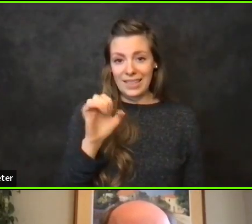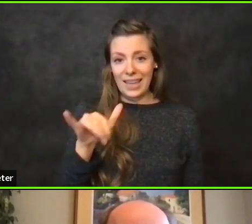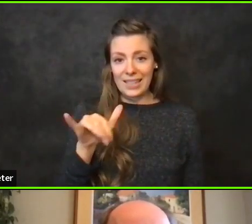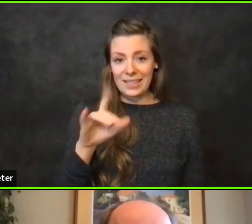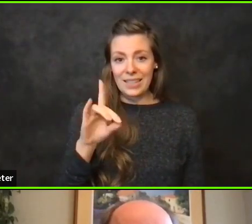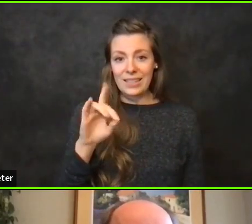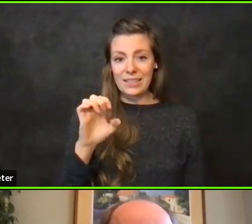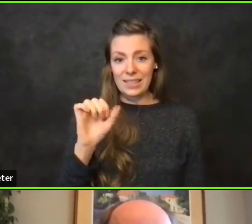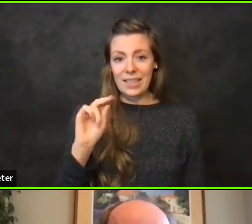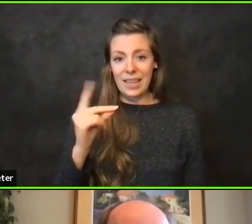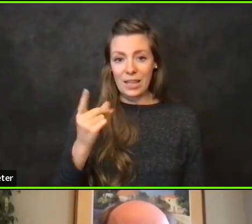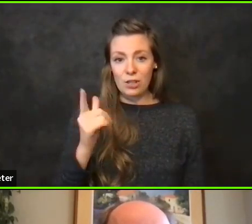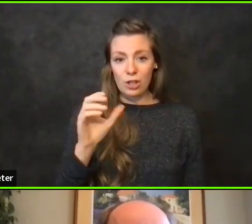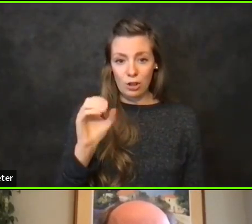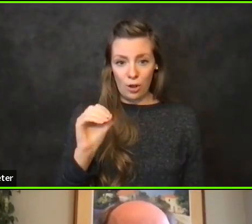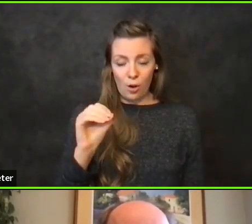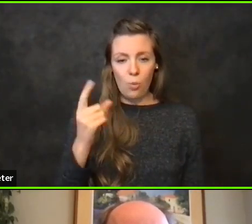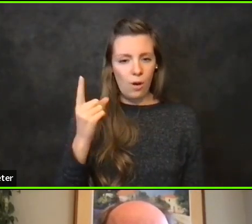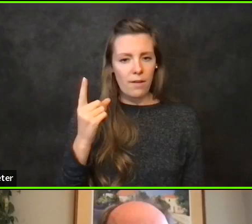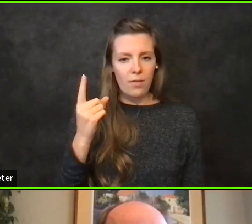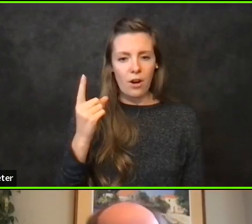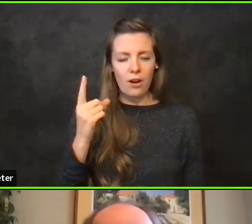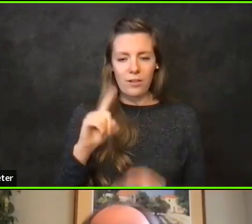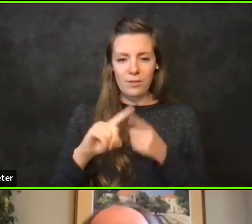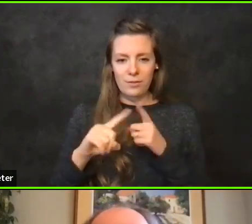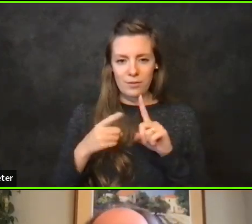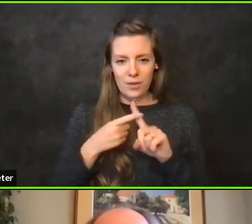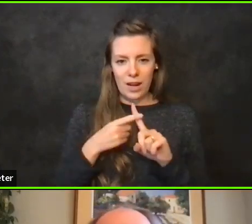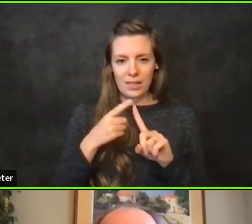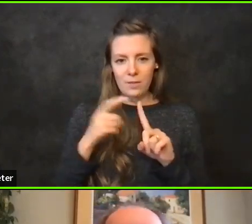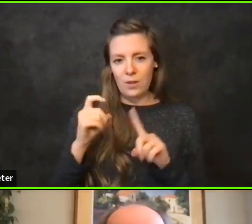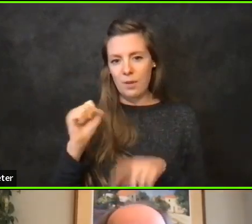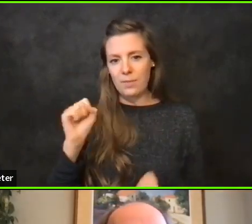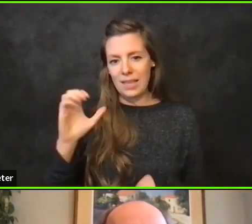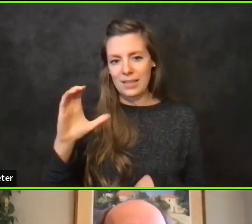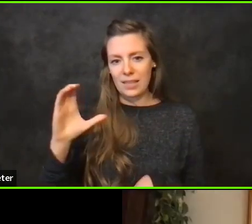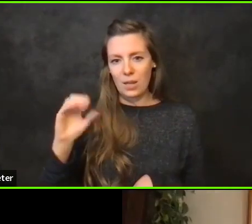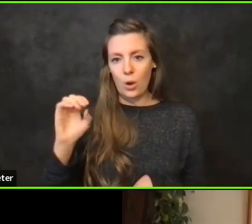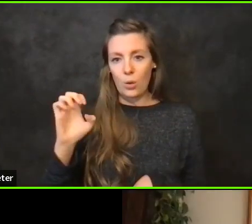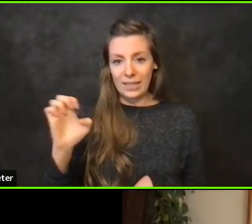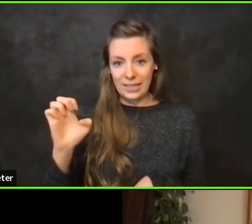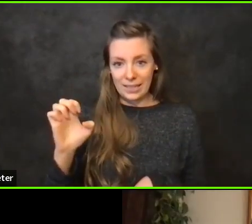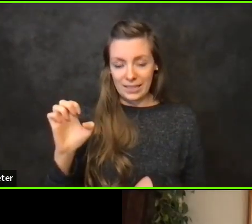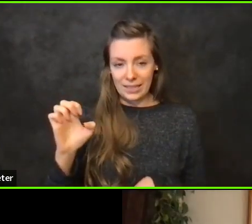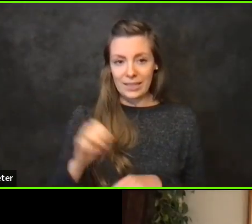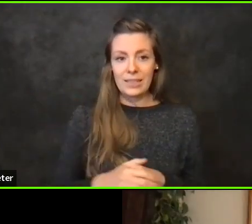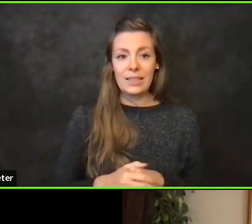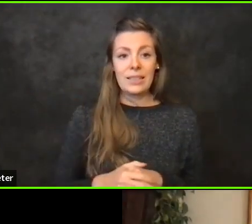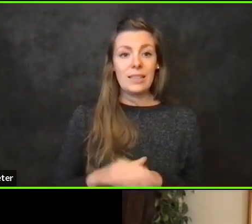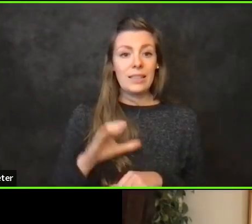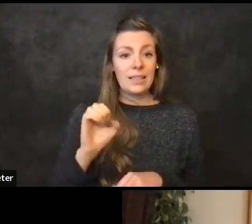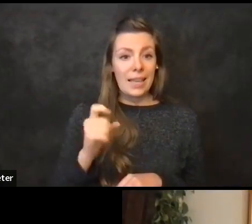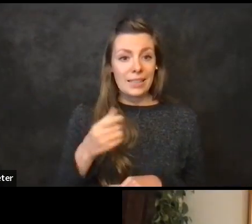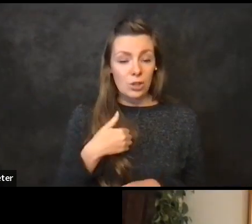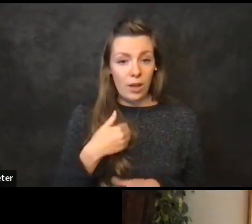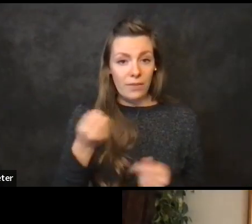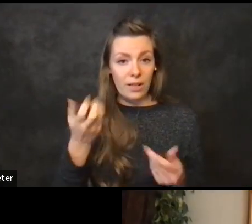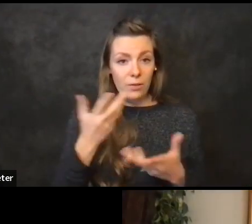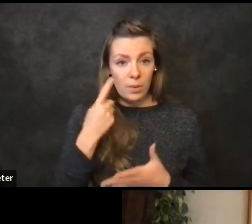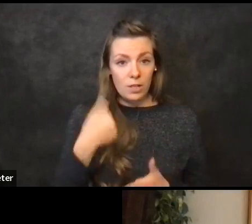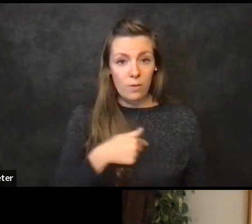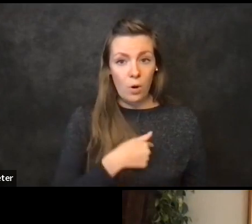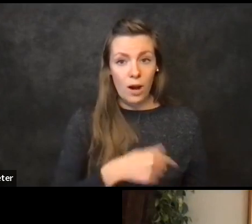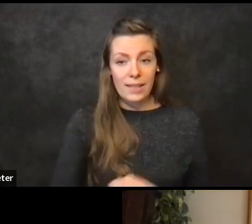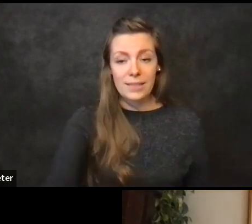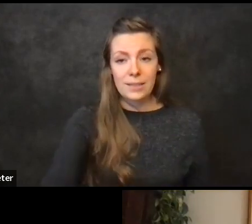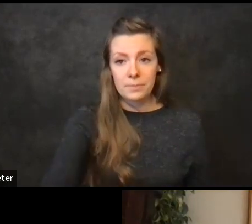of our longtime friends and from the Sonoma County Office of Education. Casey, do you have an update for us on all you're doing to